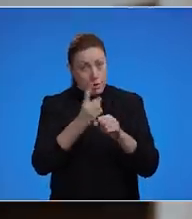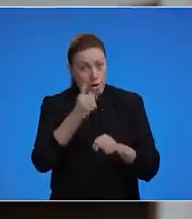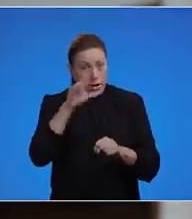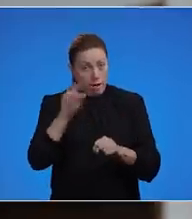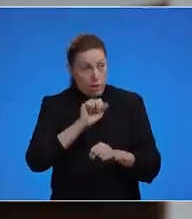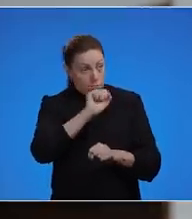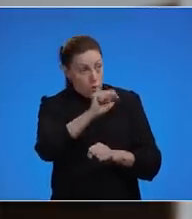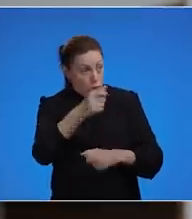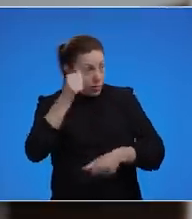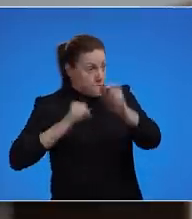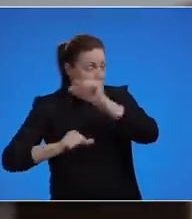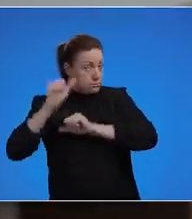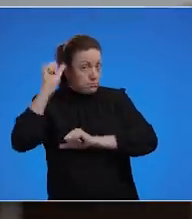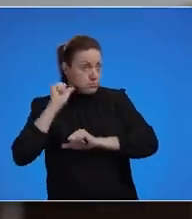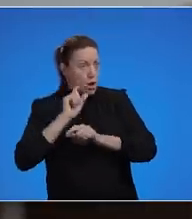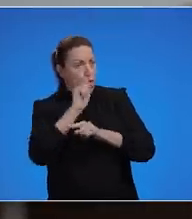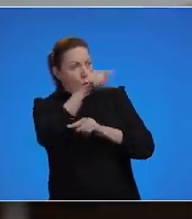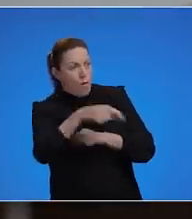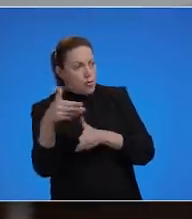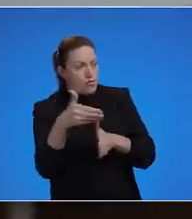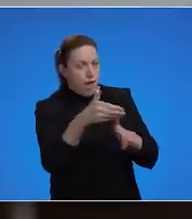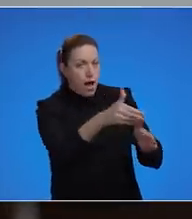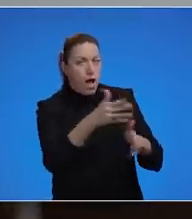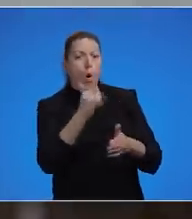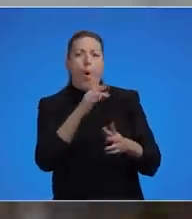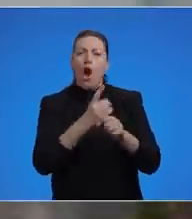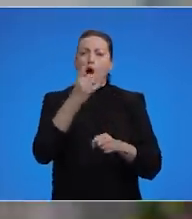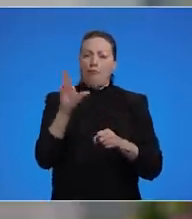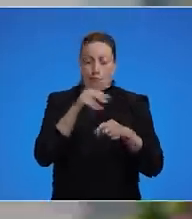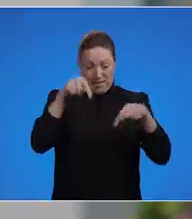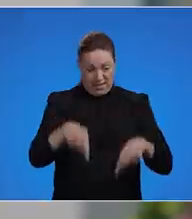beyond the river, or the gods of the Amorites in whose land you are now.